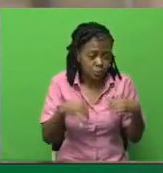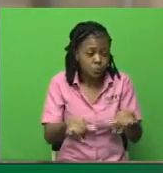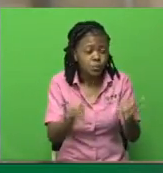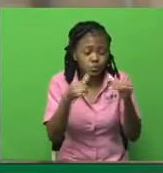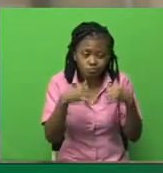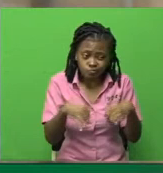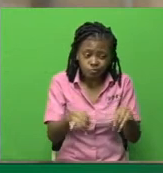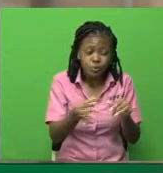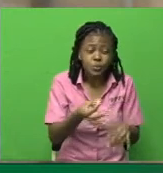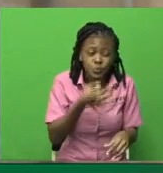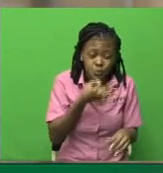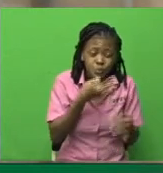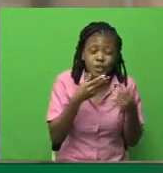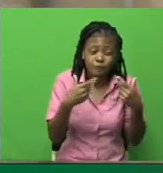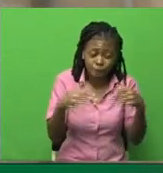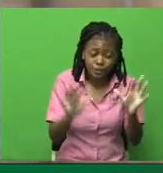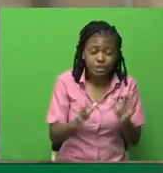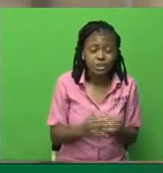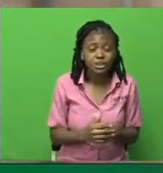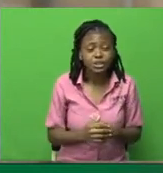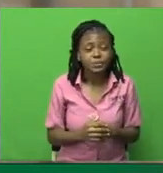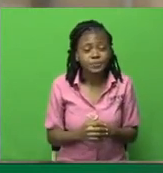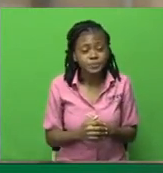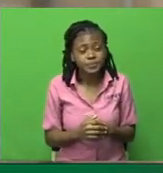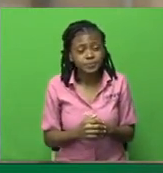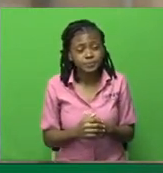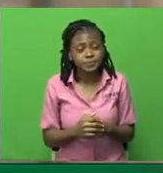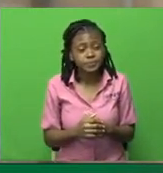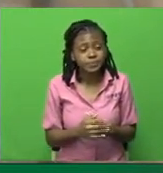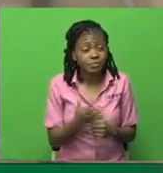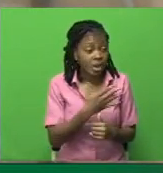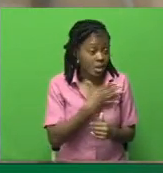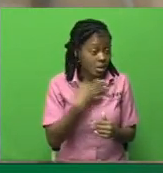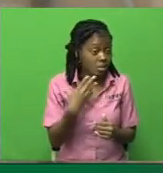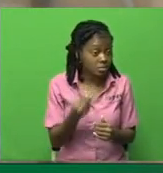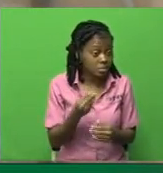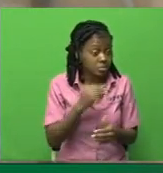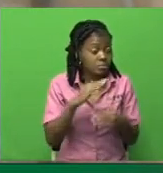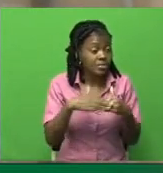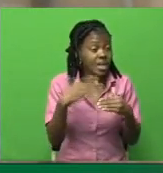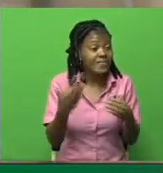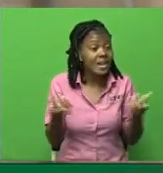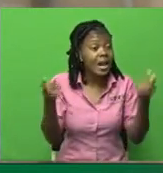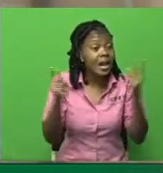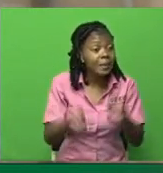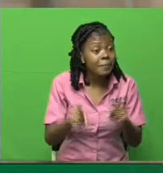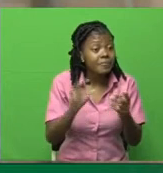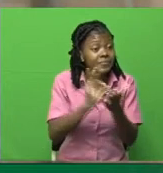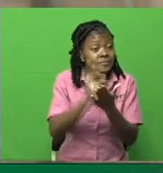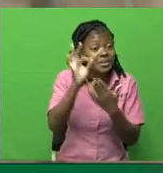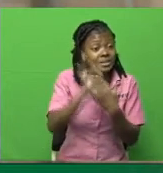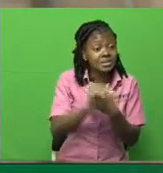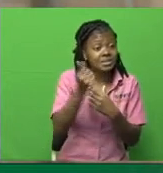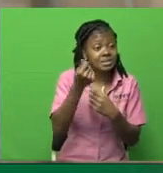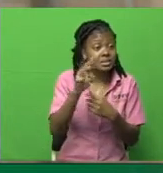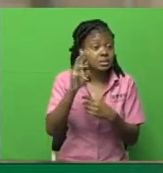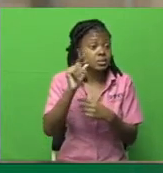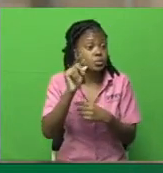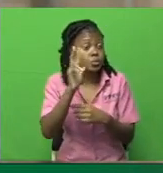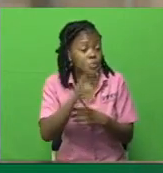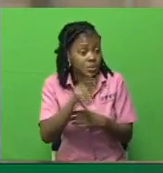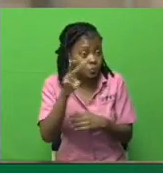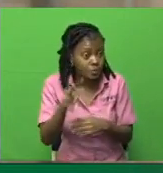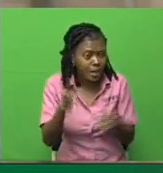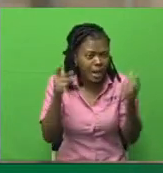close to completion and are rising out of the Nationwide outage that occurred on February the 16 2022 the